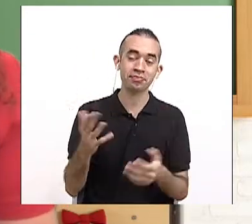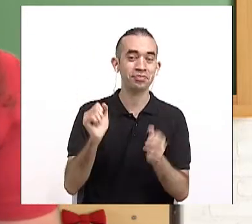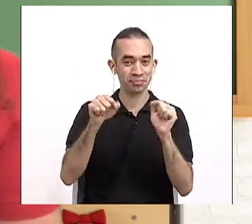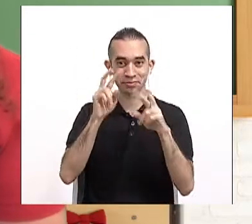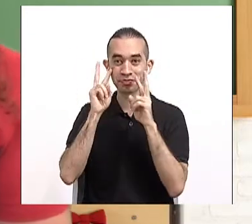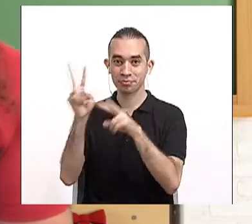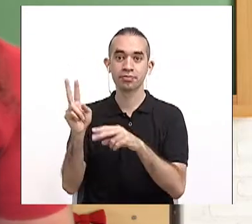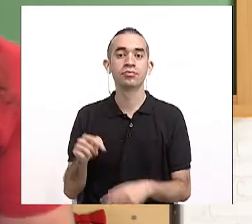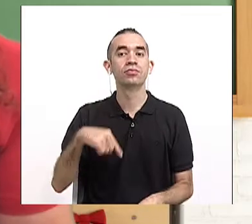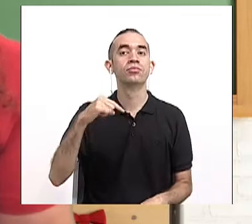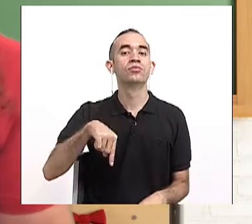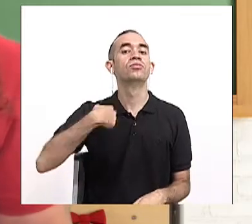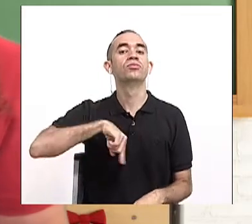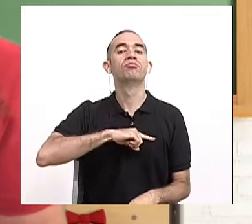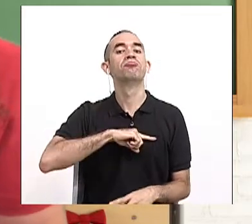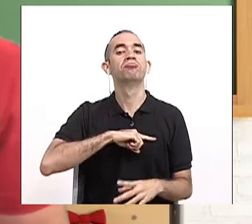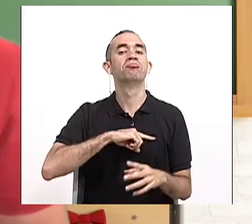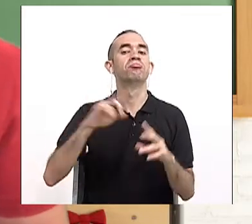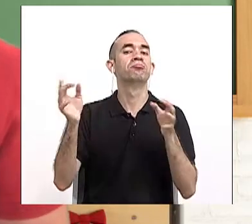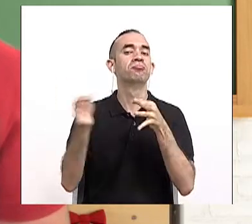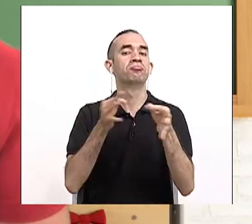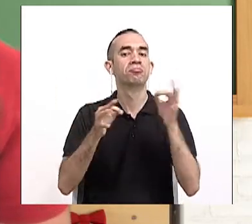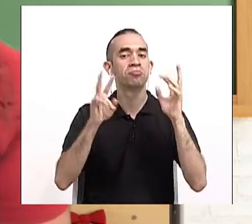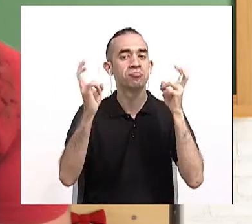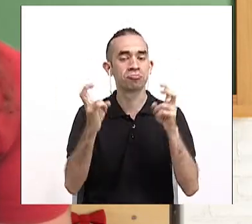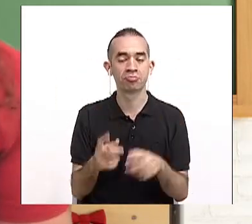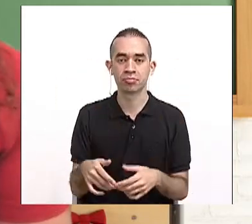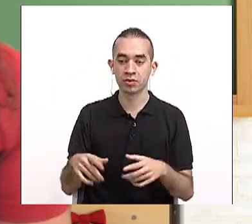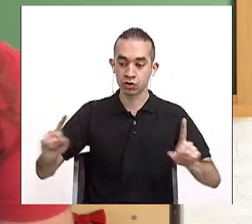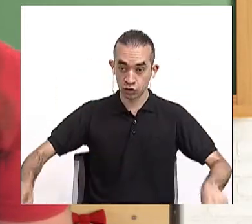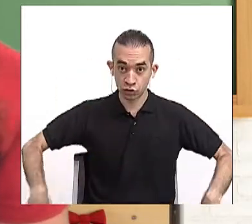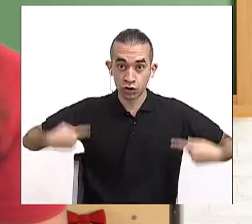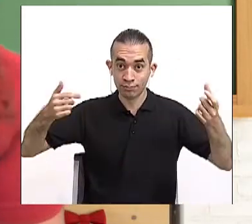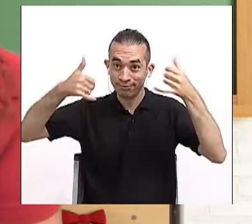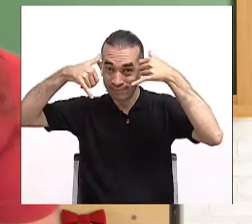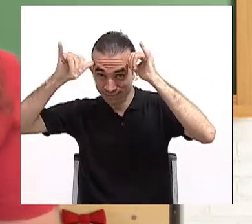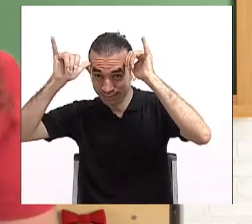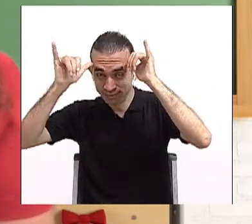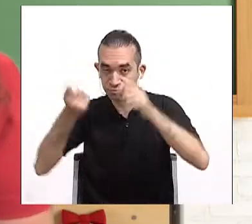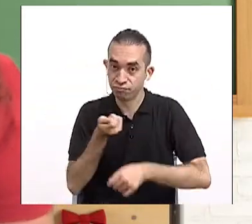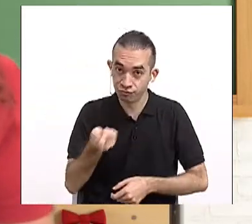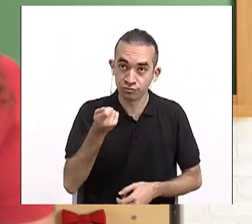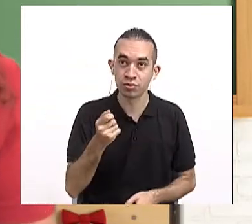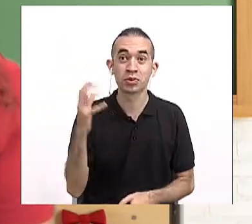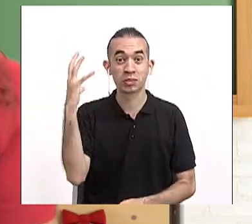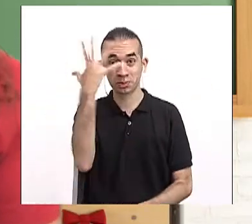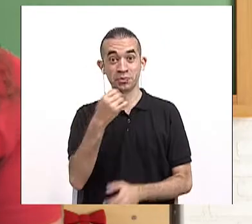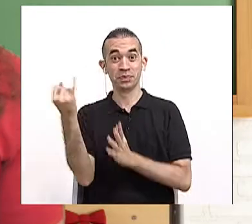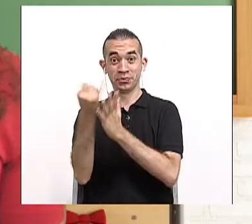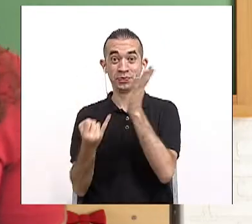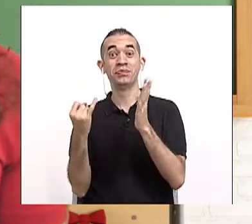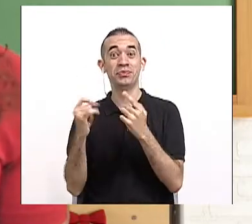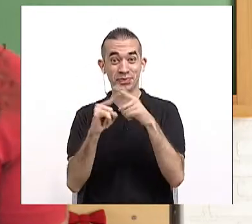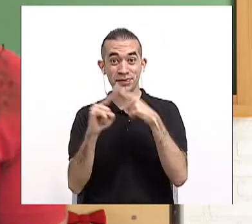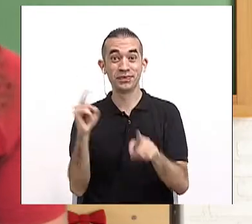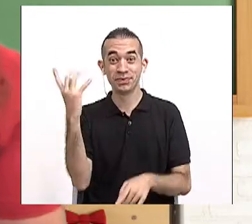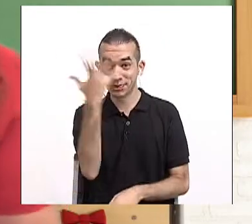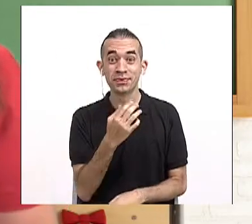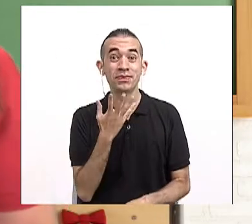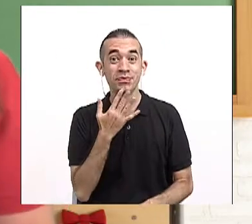see, we're going to talk about oxording and ox cards. Do you like the beautiful colors they have? Okay, very